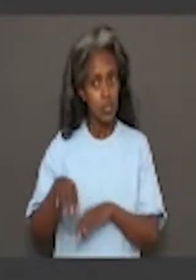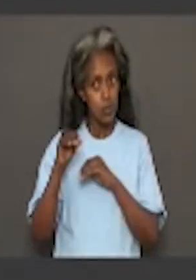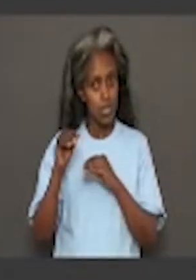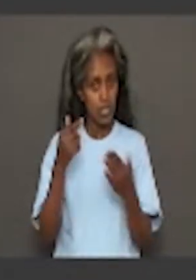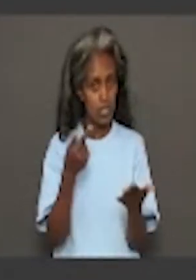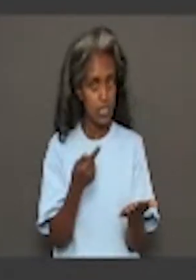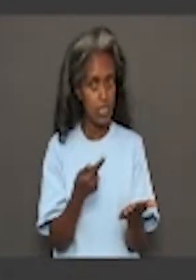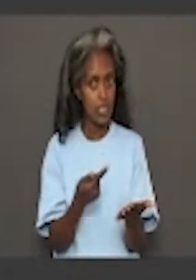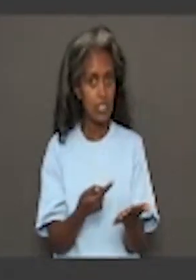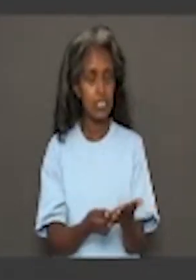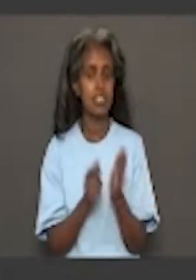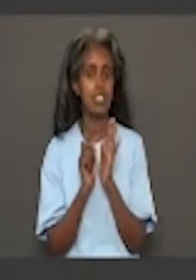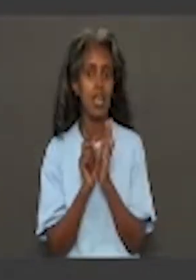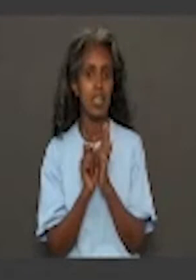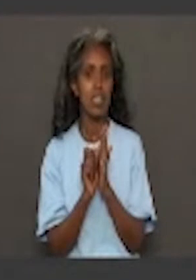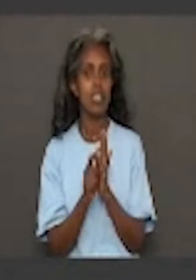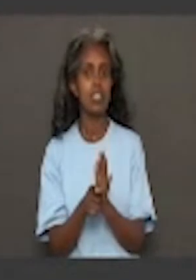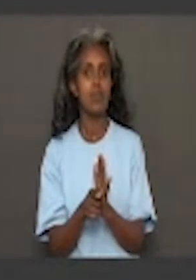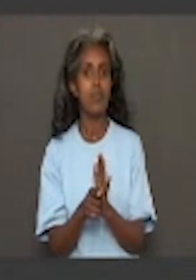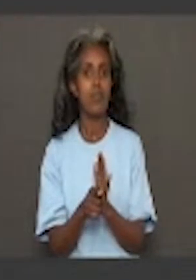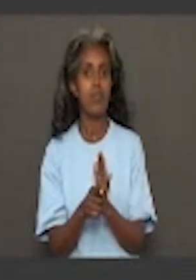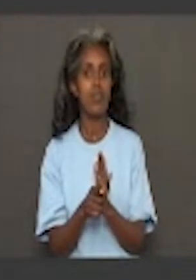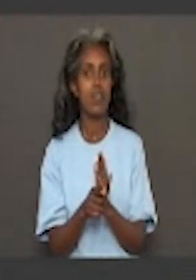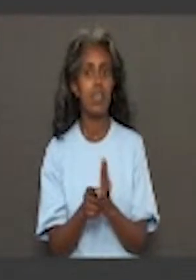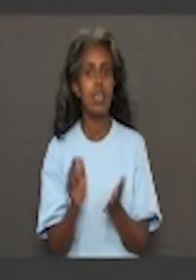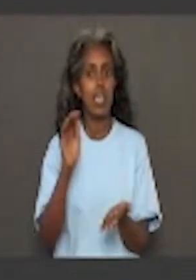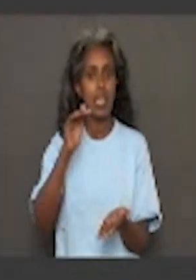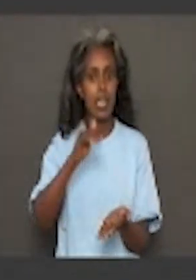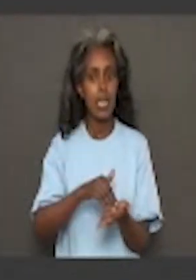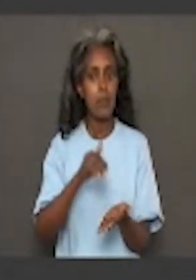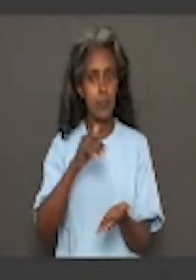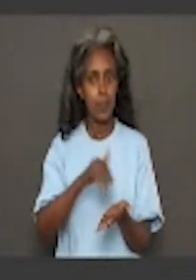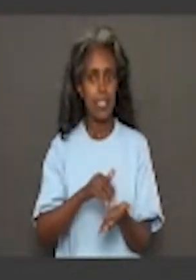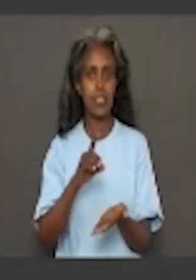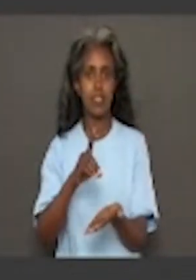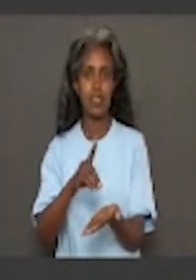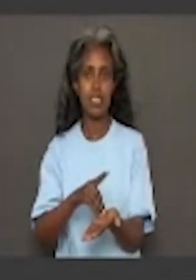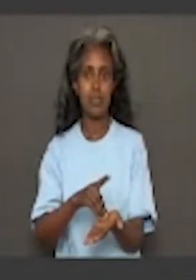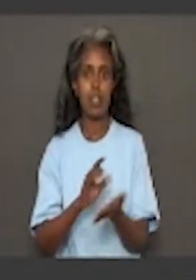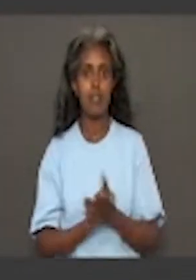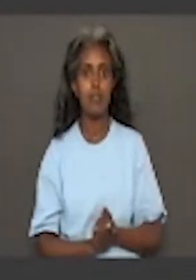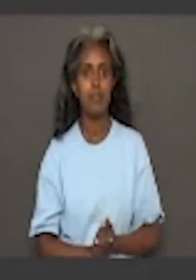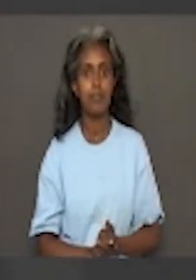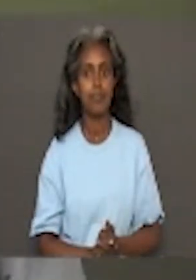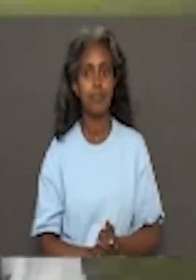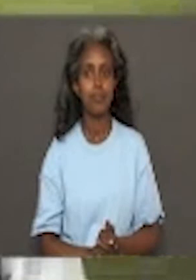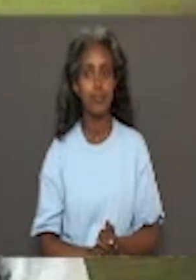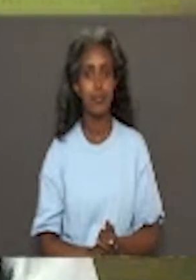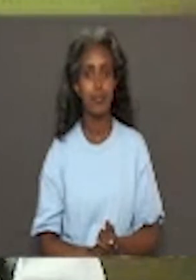Students, this is an example of a repeating decimal.